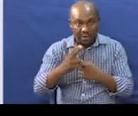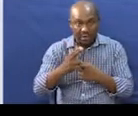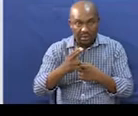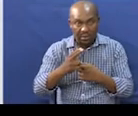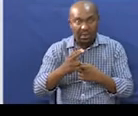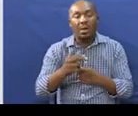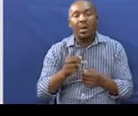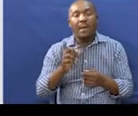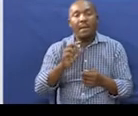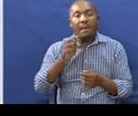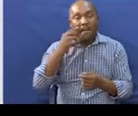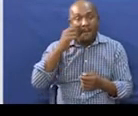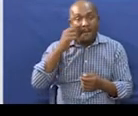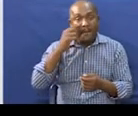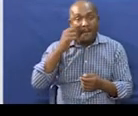was